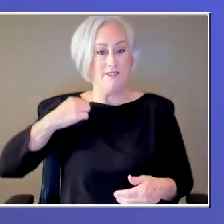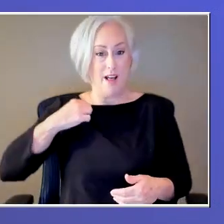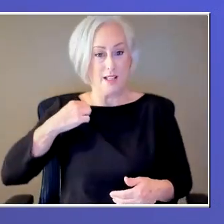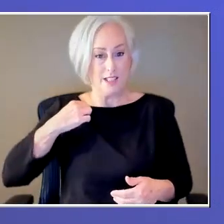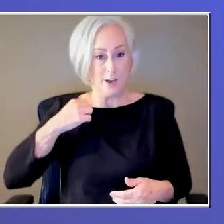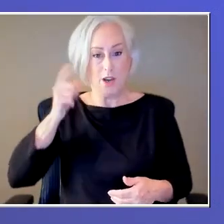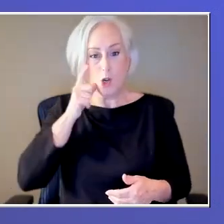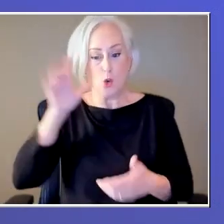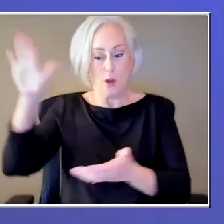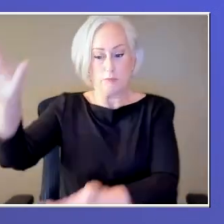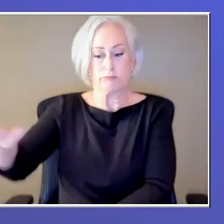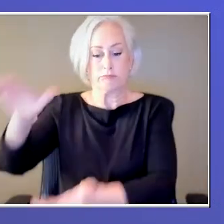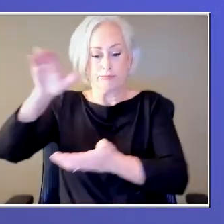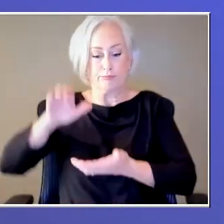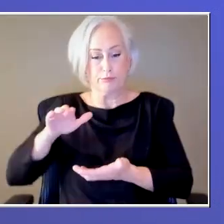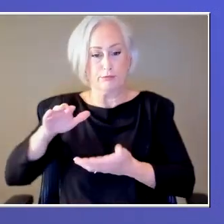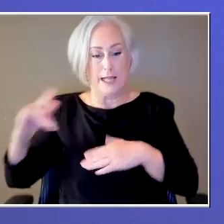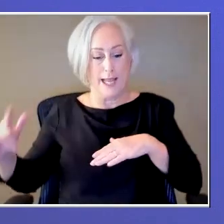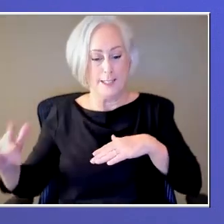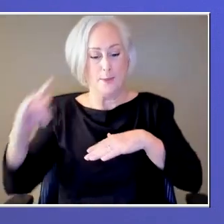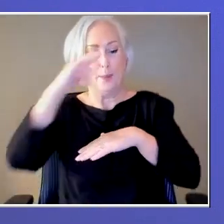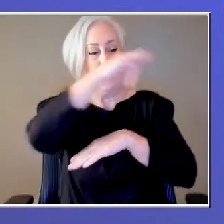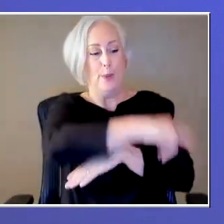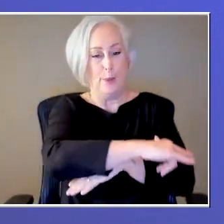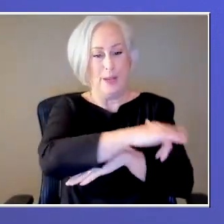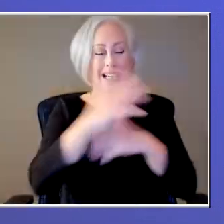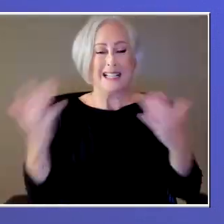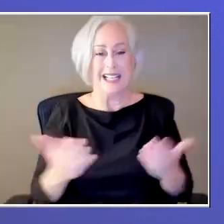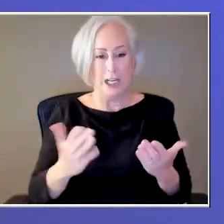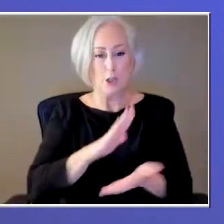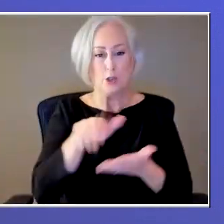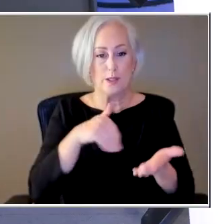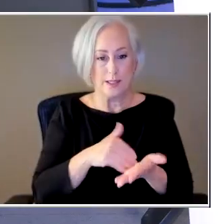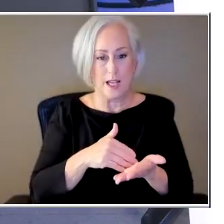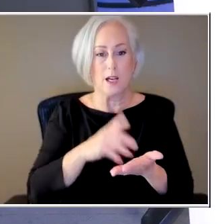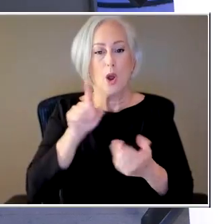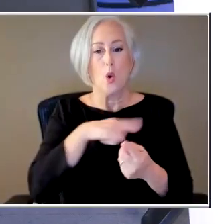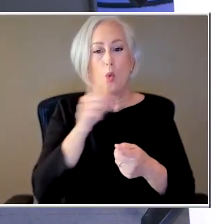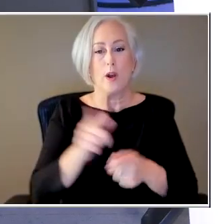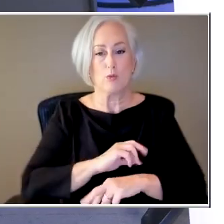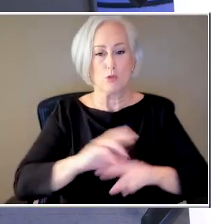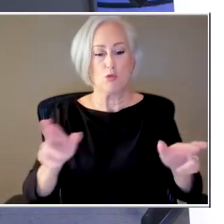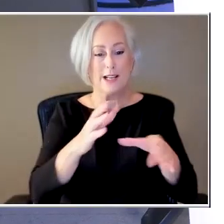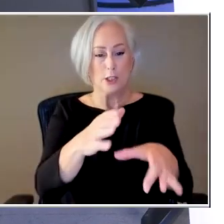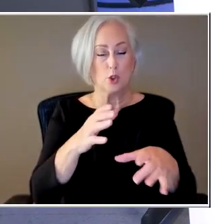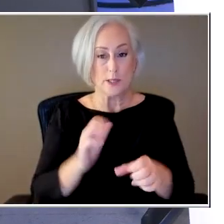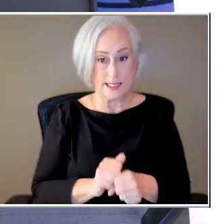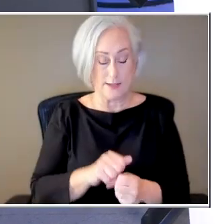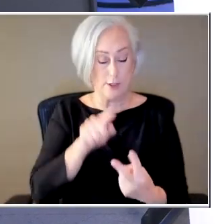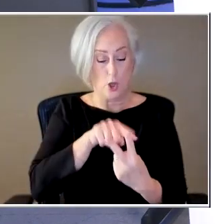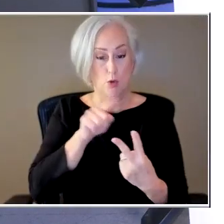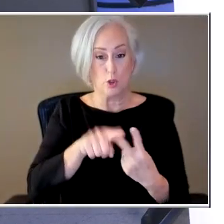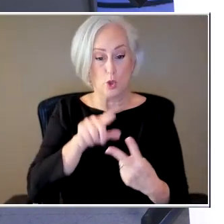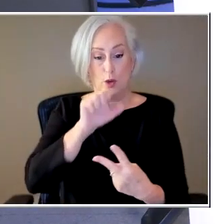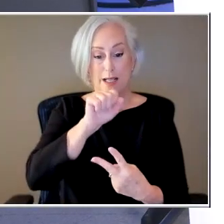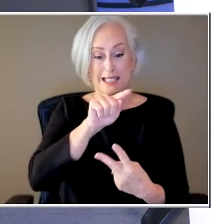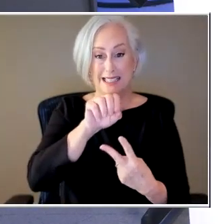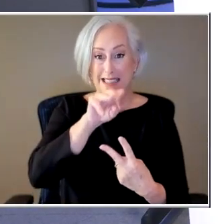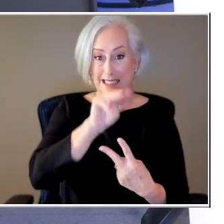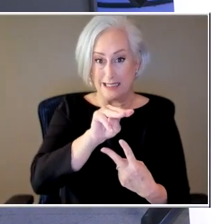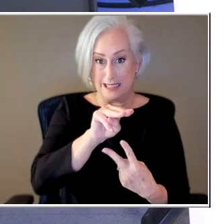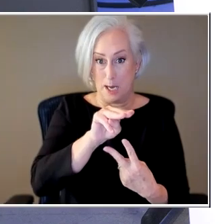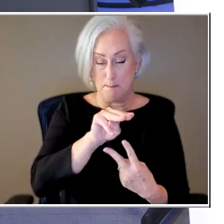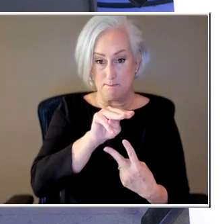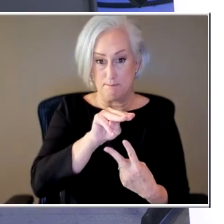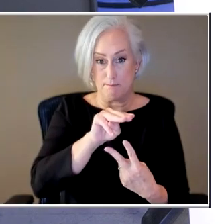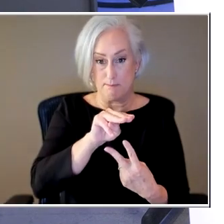stem cells all the way to our center and bring them to us when we're ready to receive them. So there are two methods for donation: stem cells taken